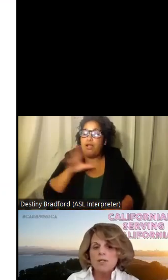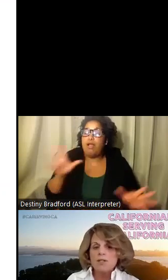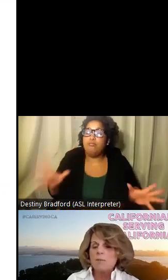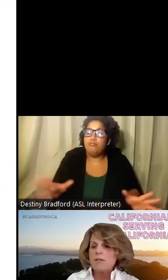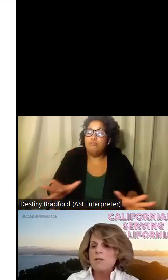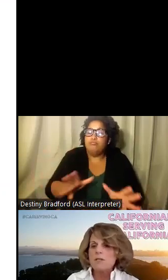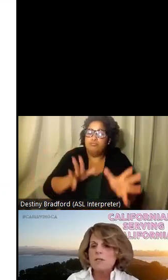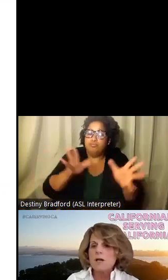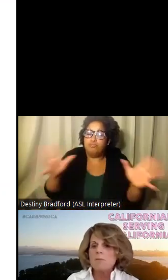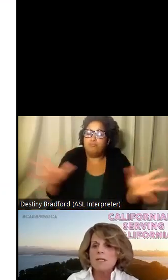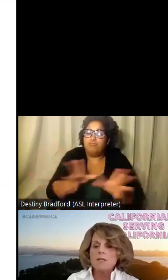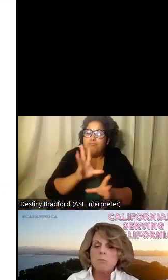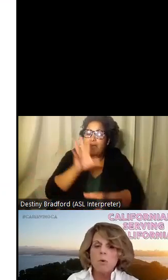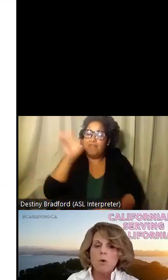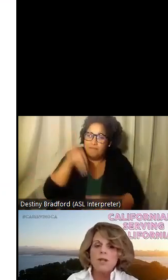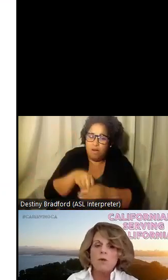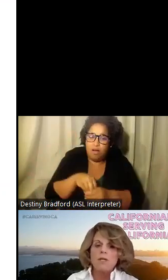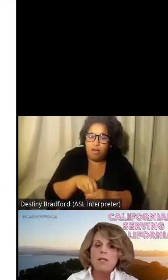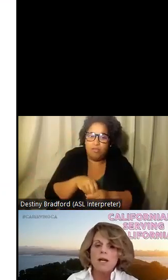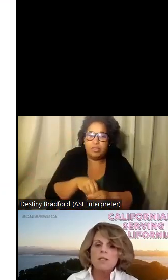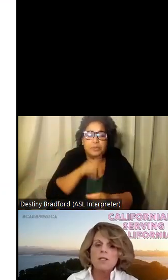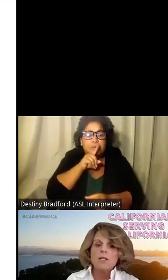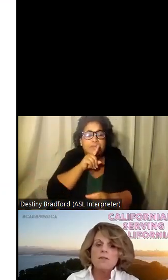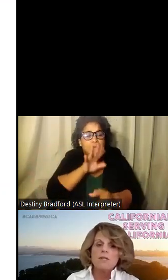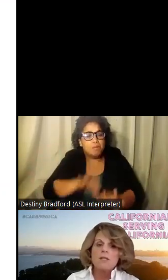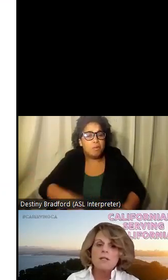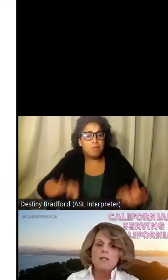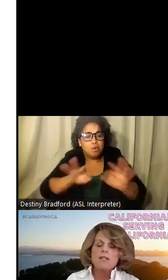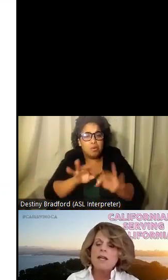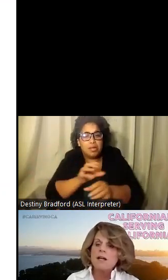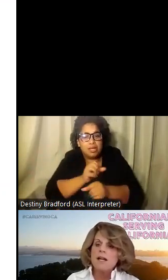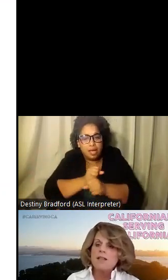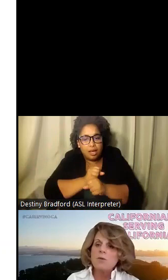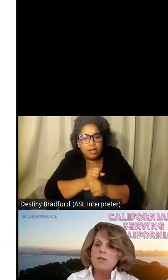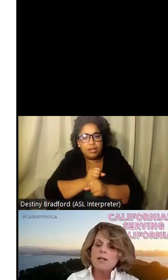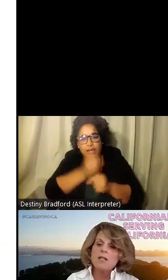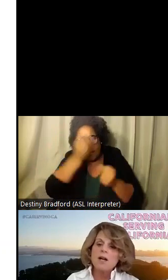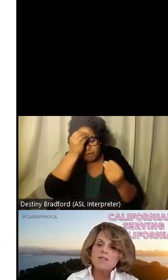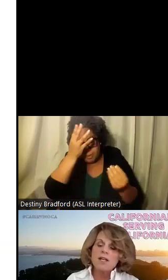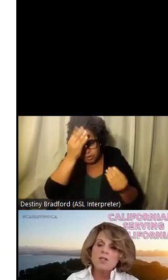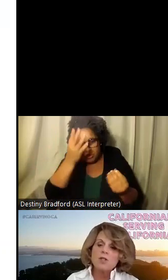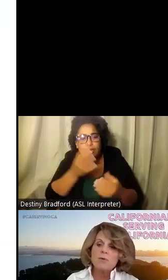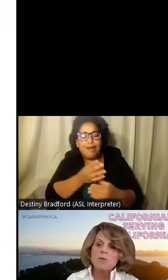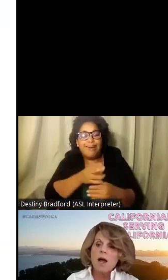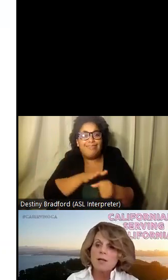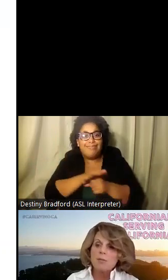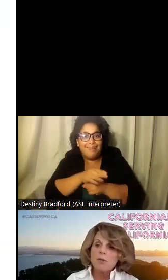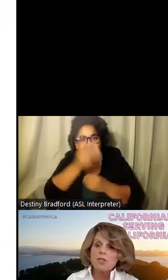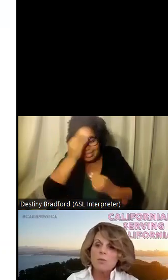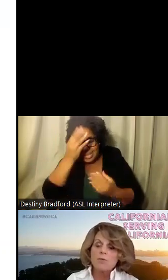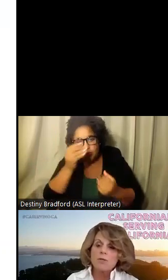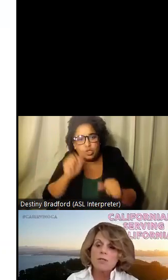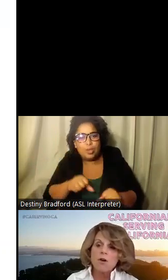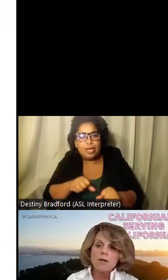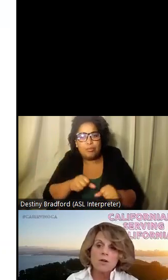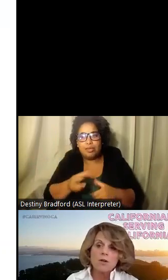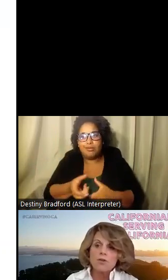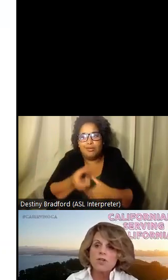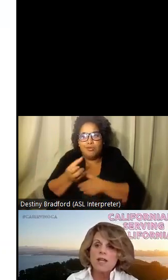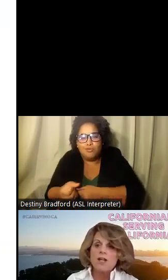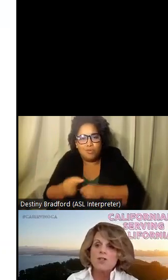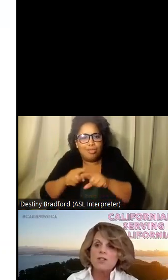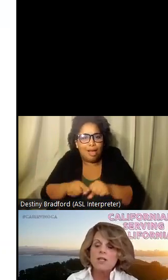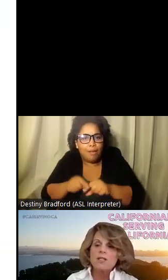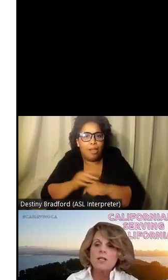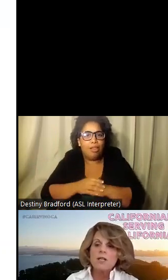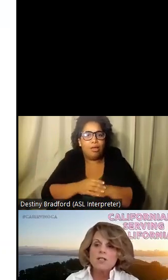encouraging participants. It's important that we get the data and that we get enough data to be reliable. So we really are